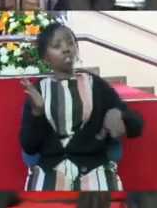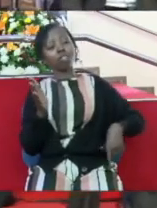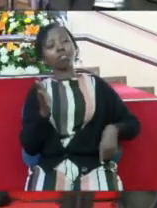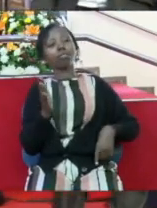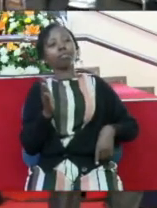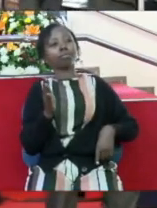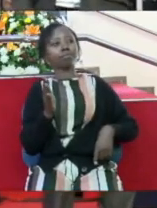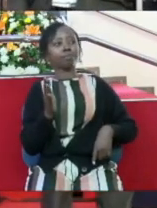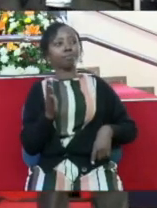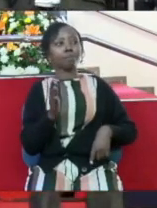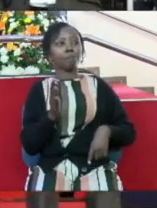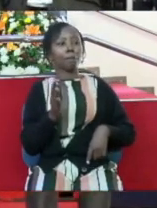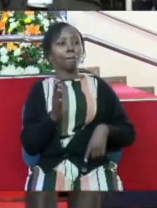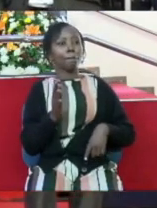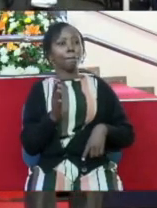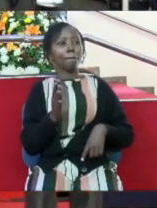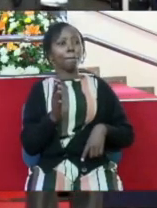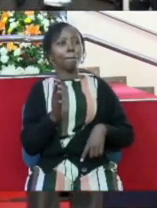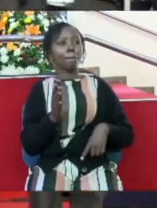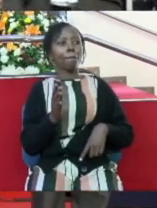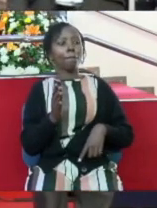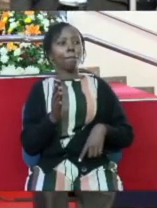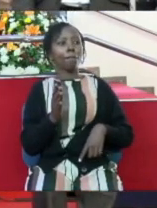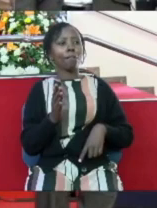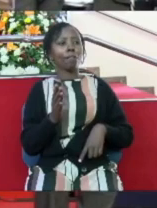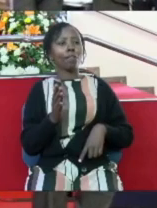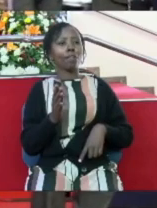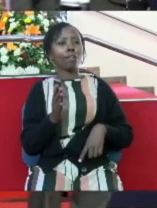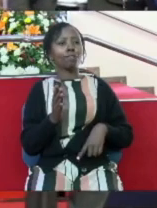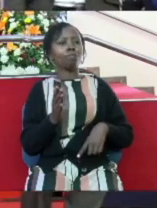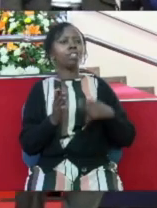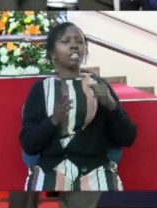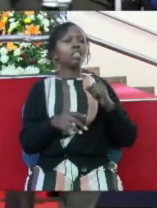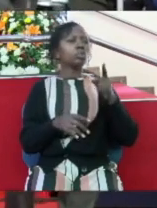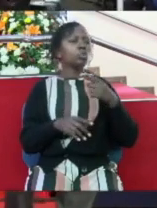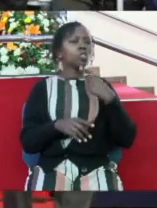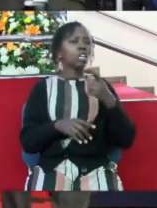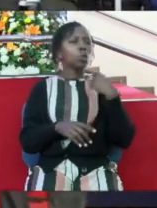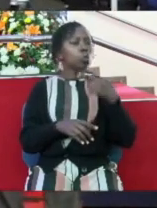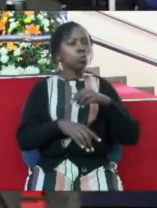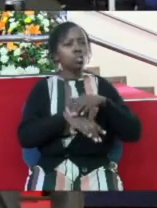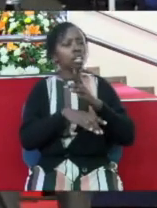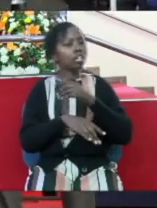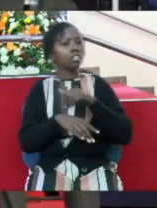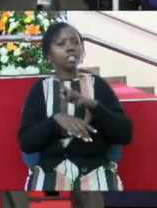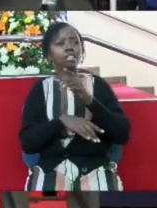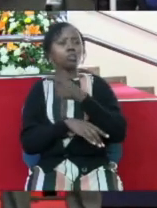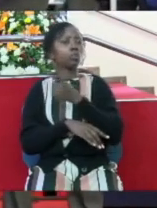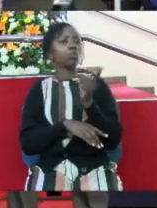Amen. Who do you normally say has sent you? Je, wewe unasema ni nani aliyekutuma?